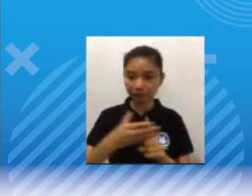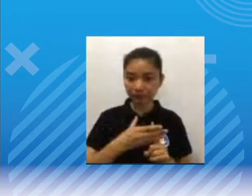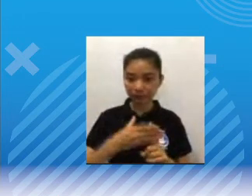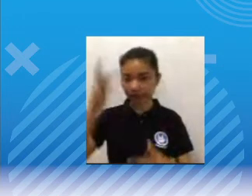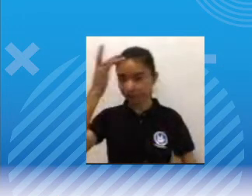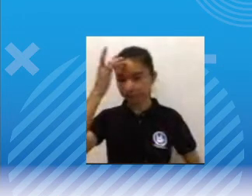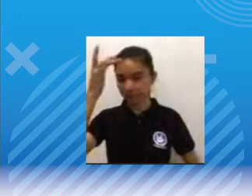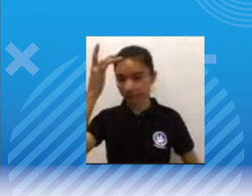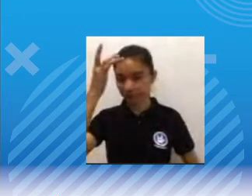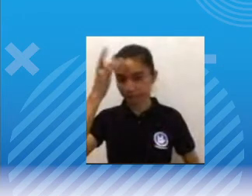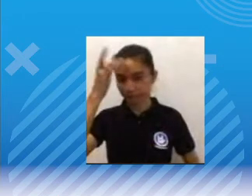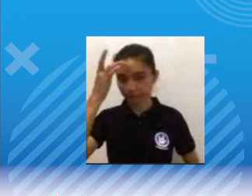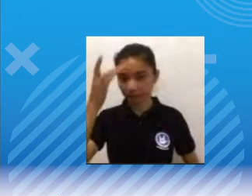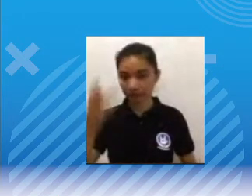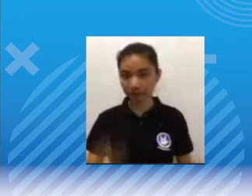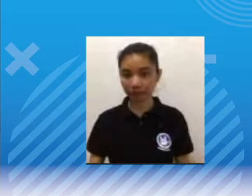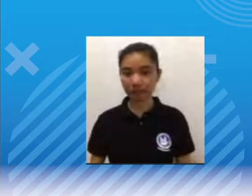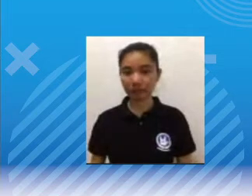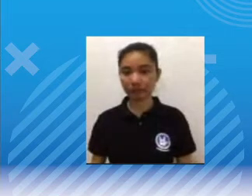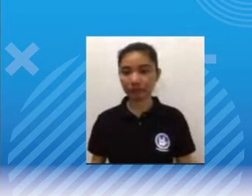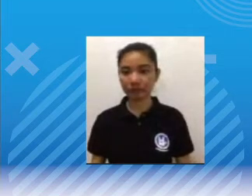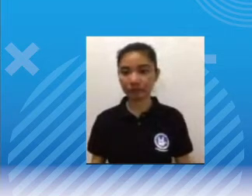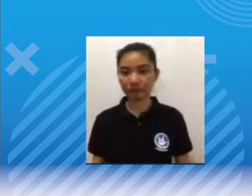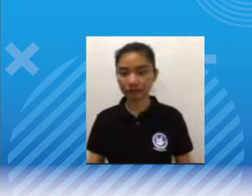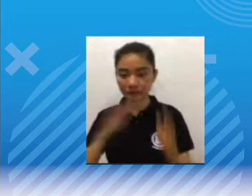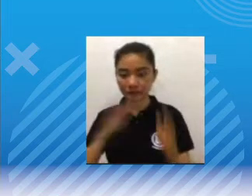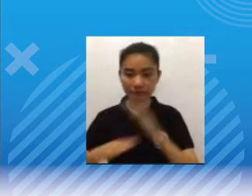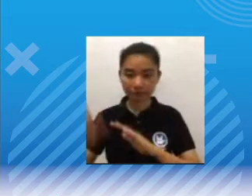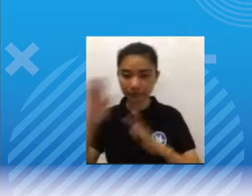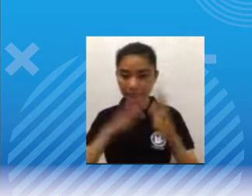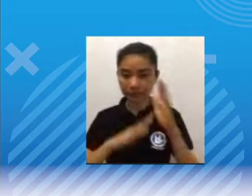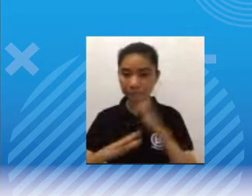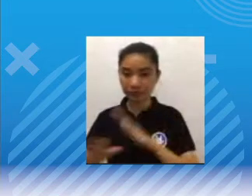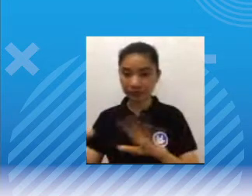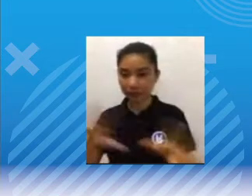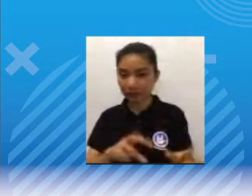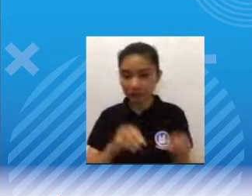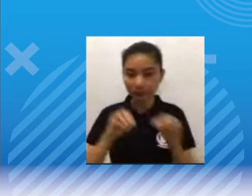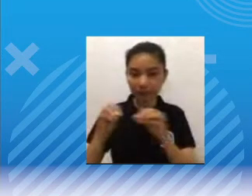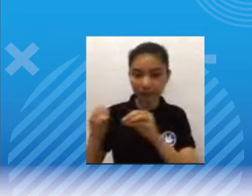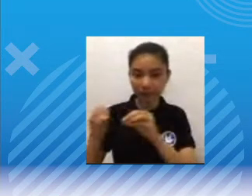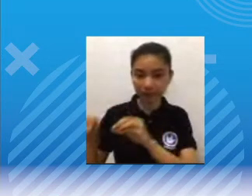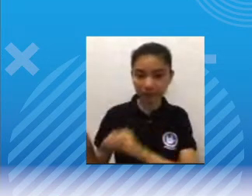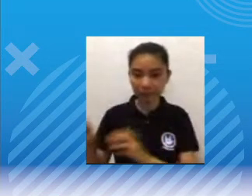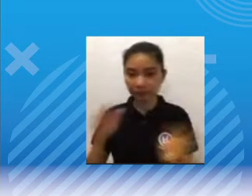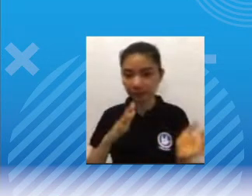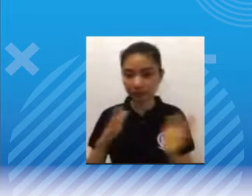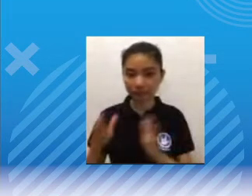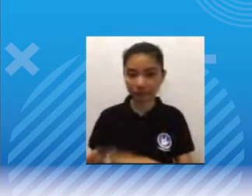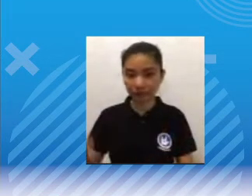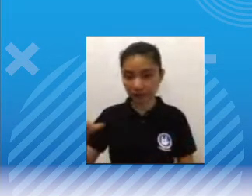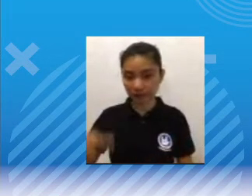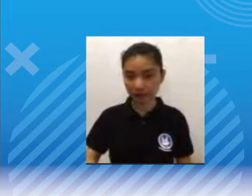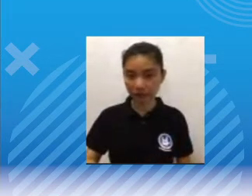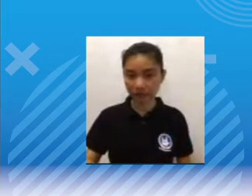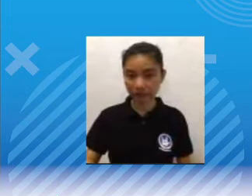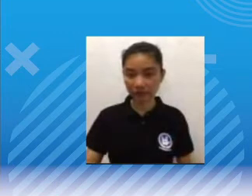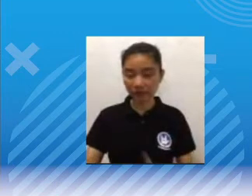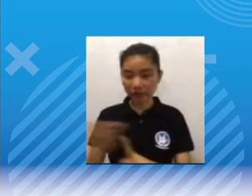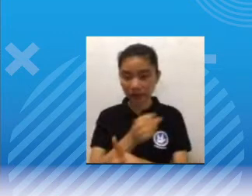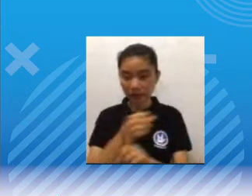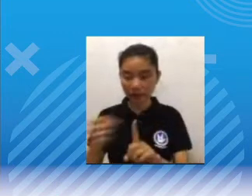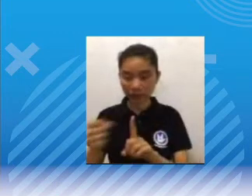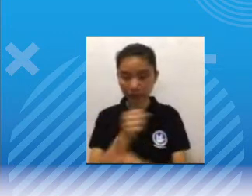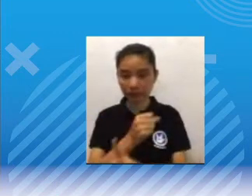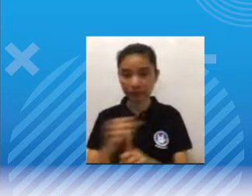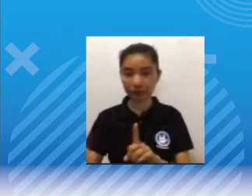conflict, urban resettlement or disasters, child abuse and child labor practices. Pangalawa, select, develop,